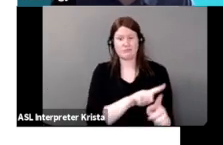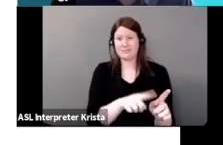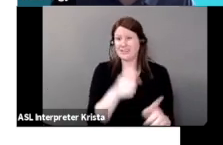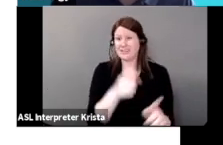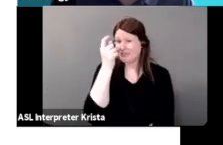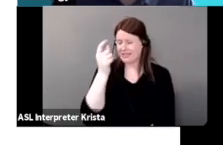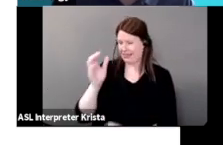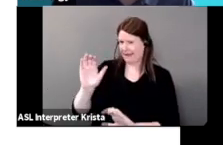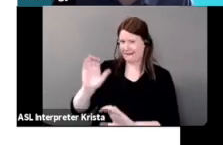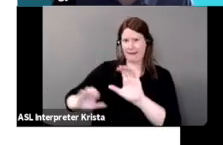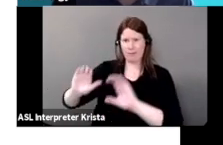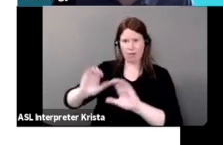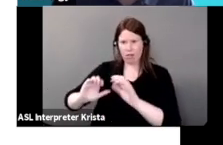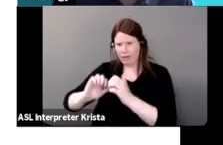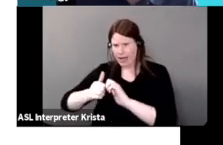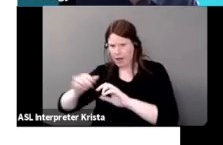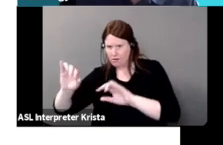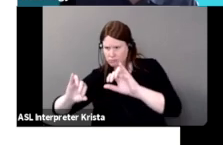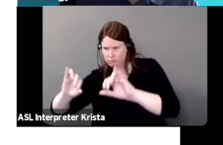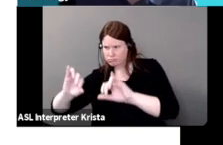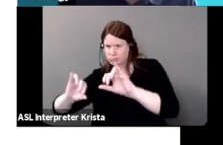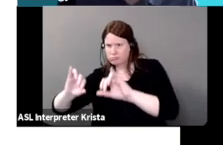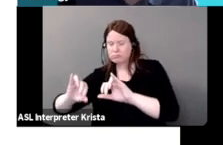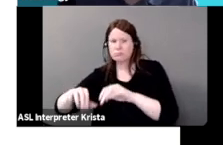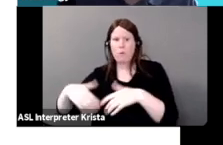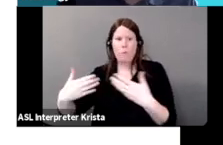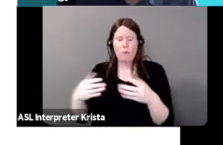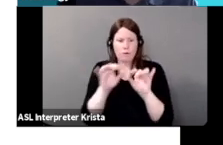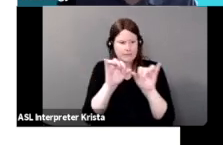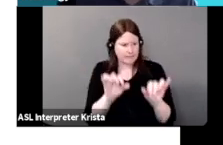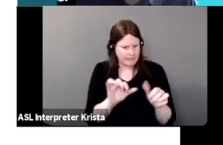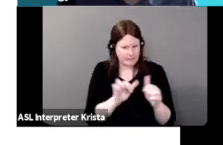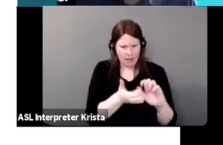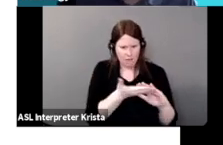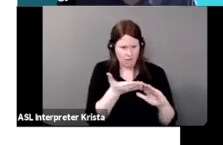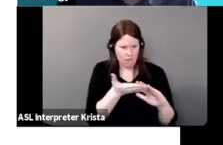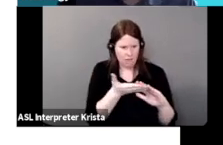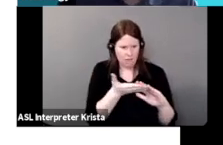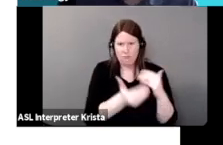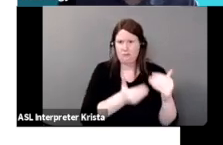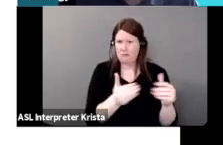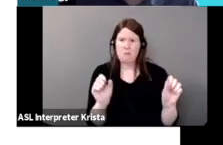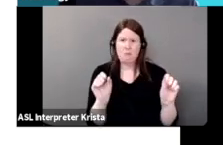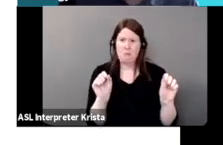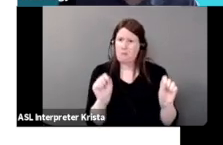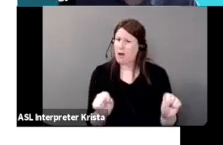the way that a system operates, those methods may well be patentable.